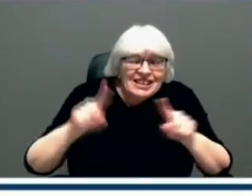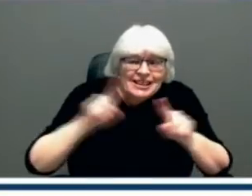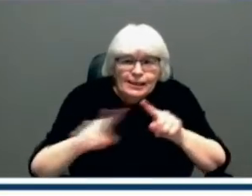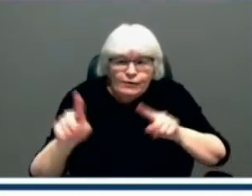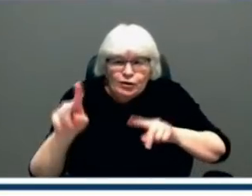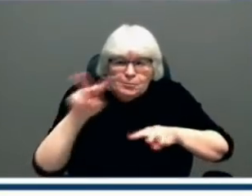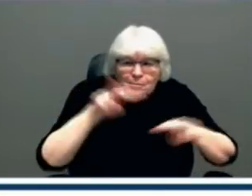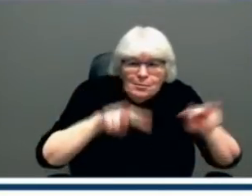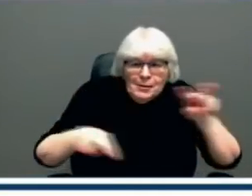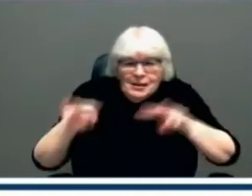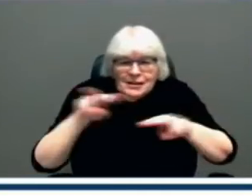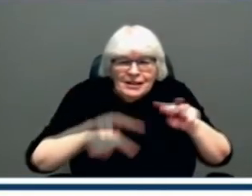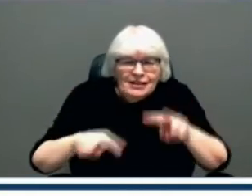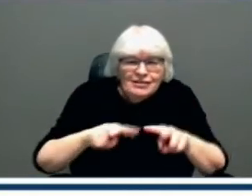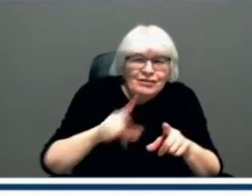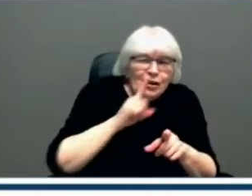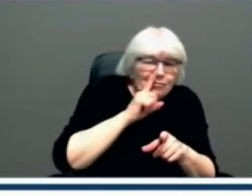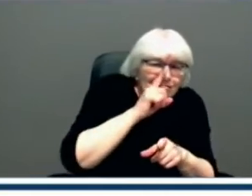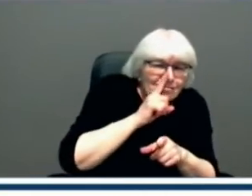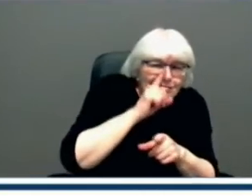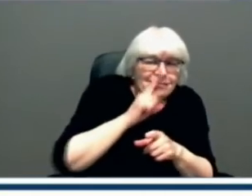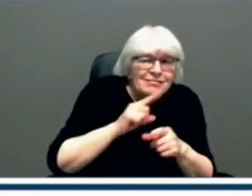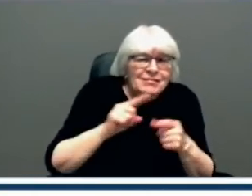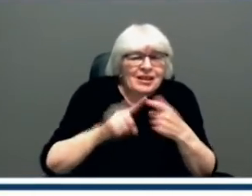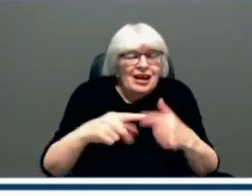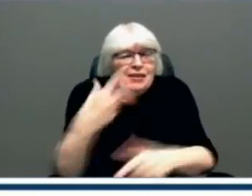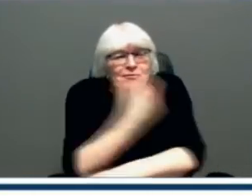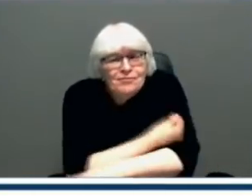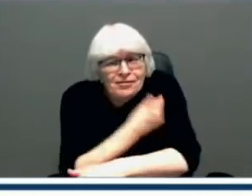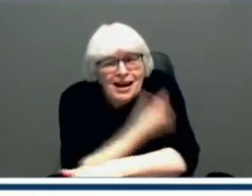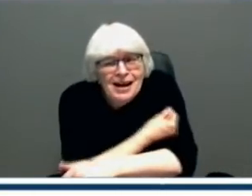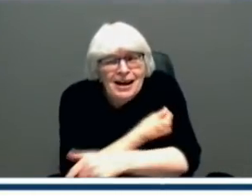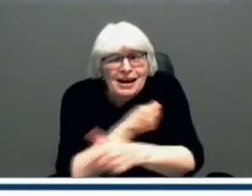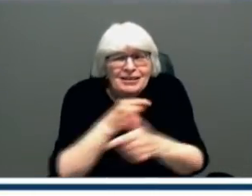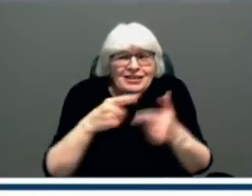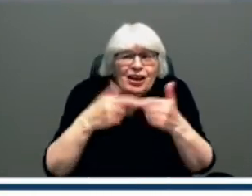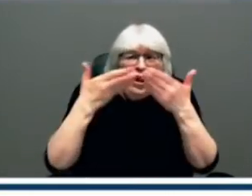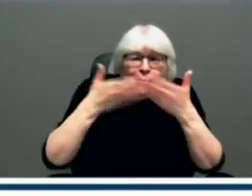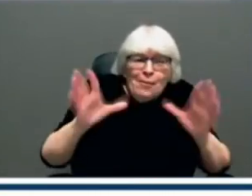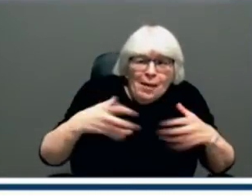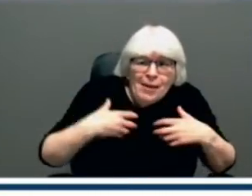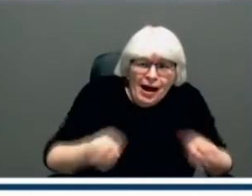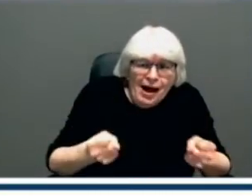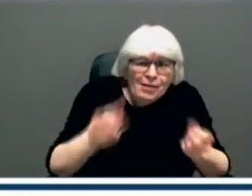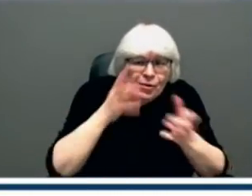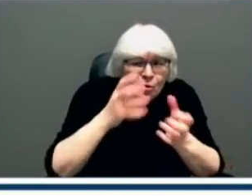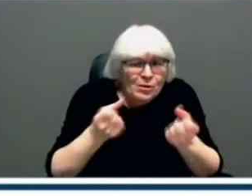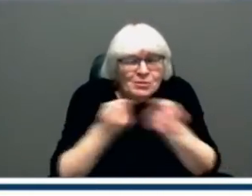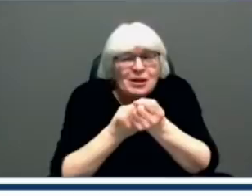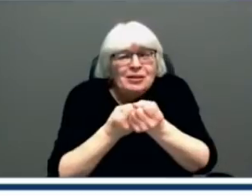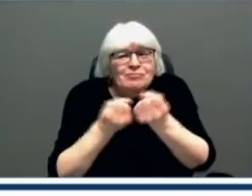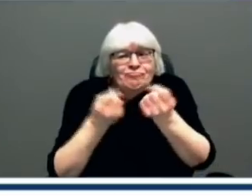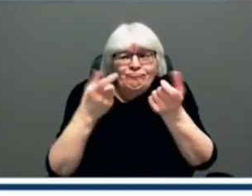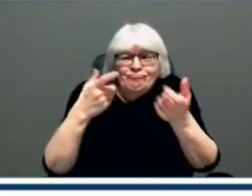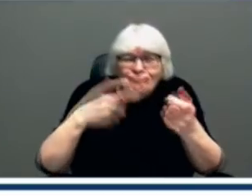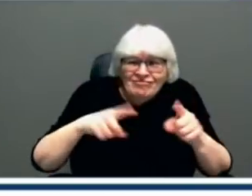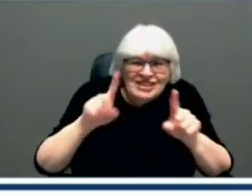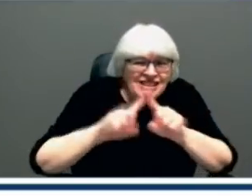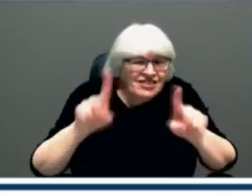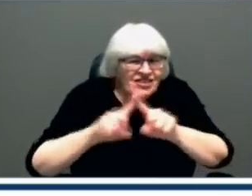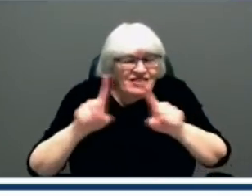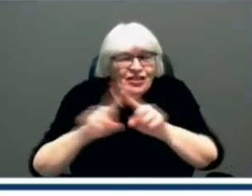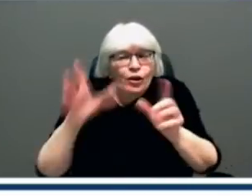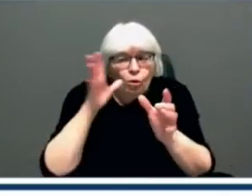testing, vaccination, public health follow-up in high-risk settings, linking to clinical supports, and keeping Nova